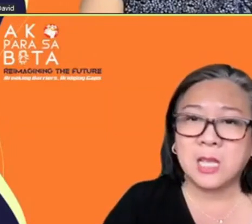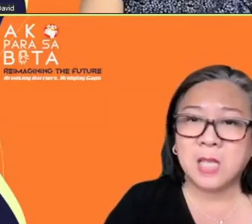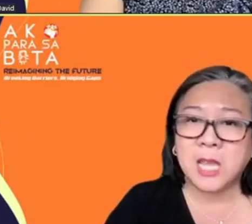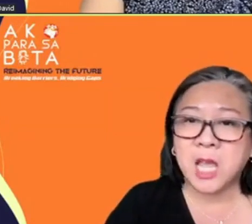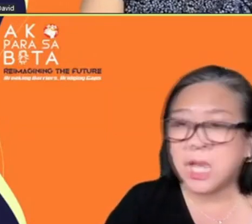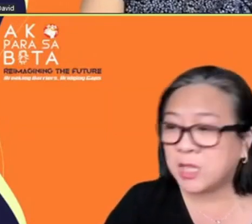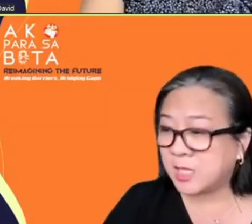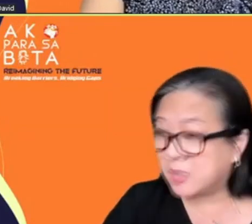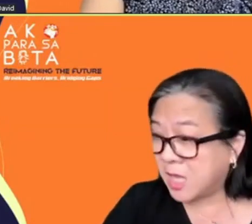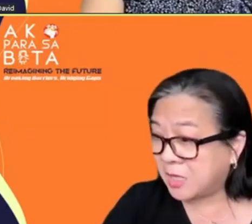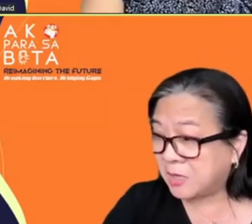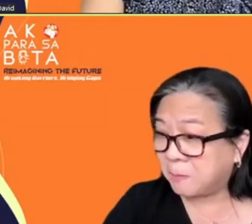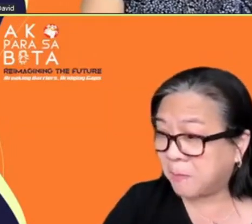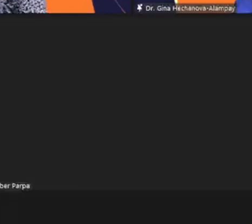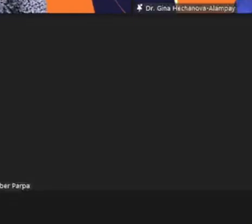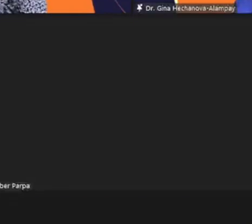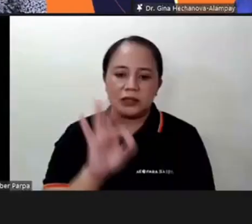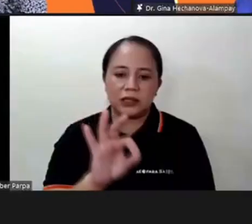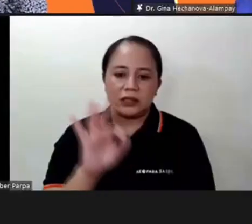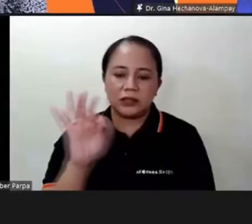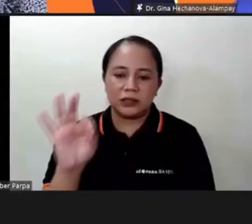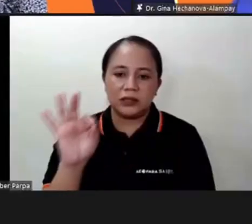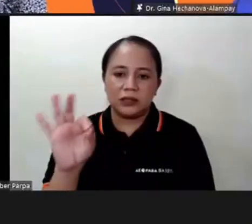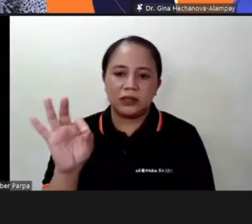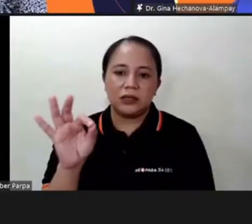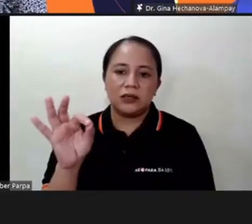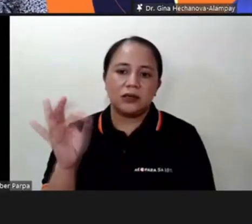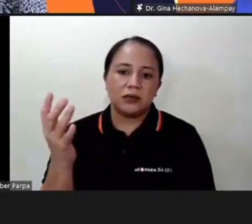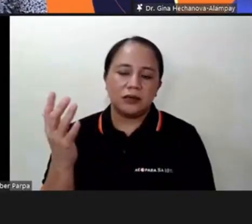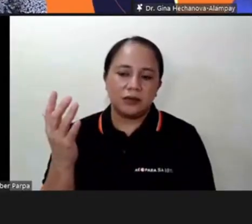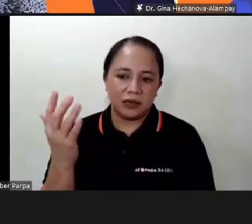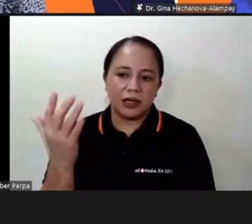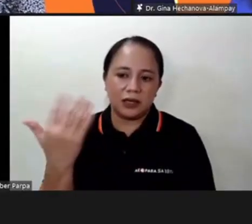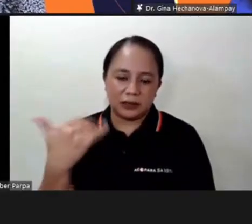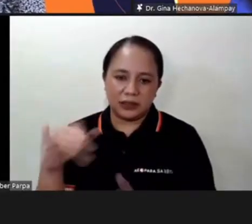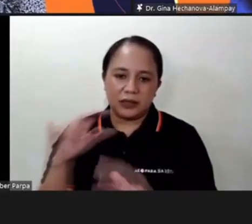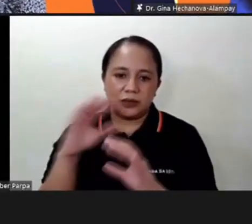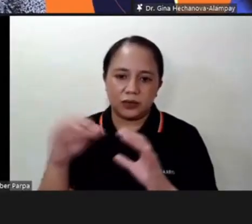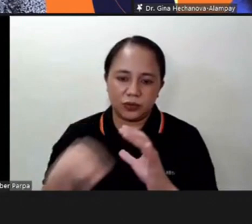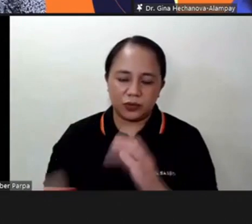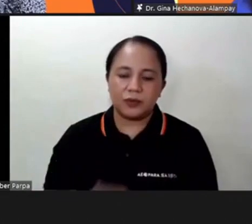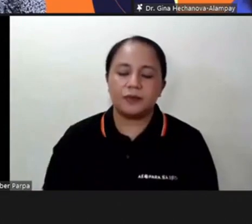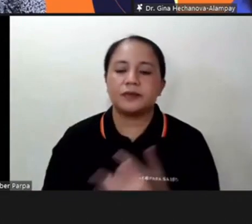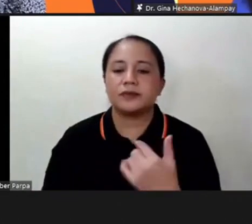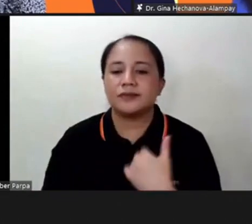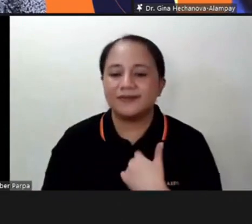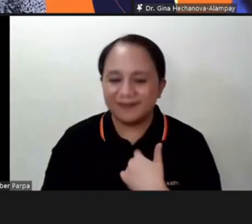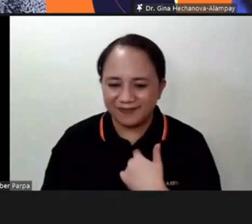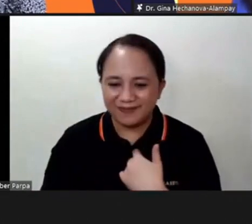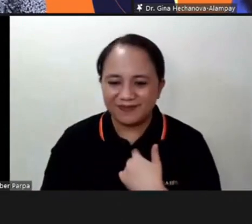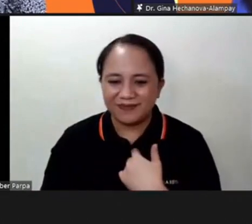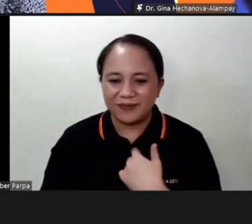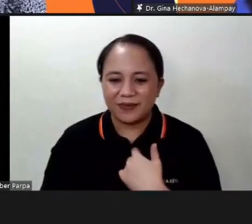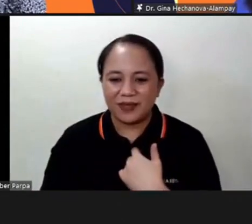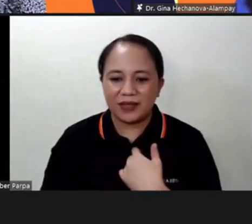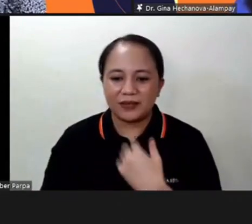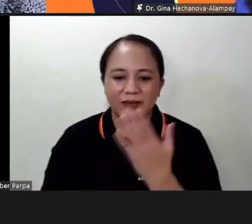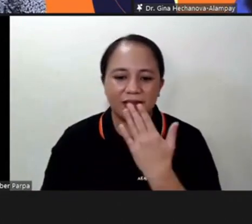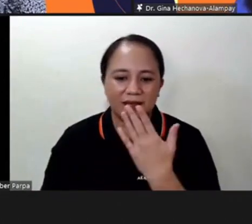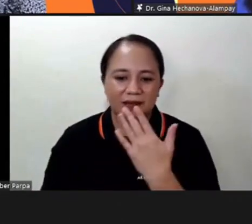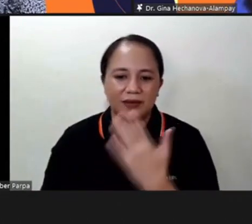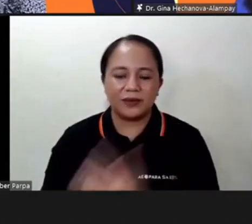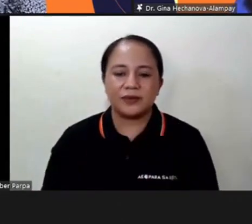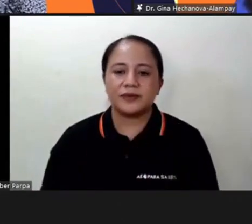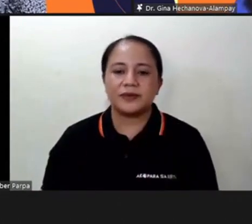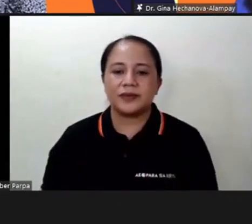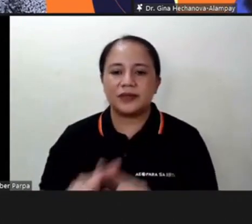na, 990 plus pa ang nasa Zoom. So this, Cara, thank you very much. Iba